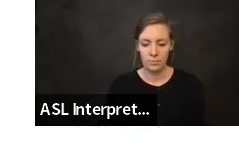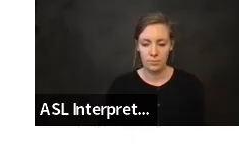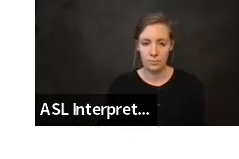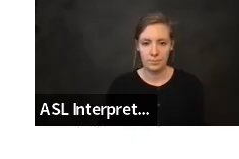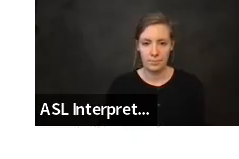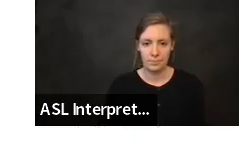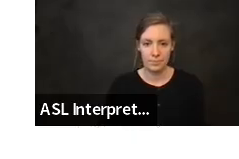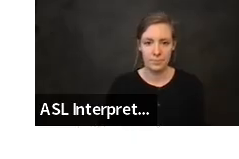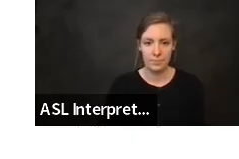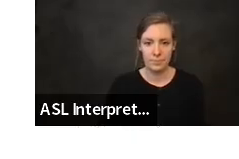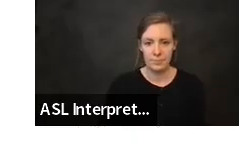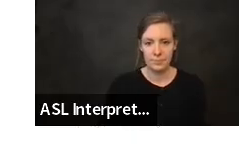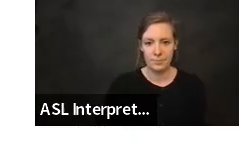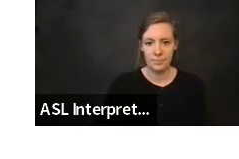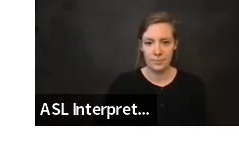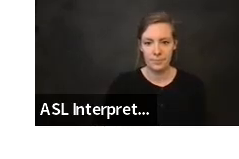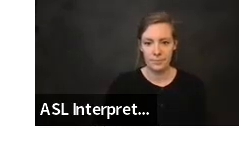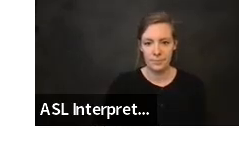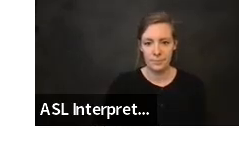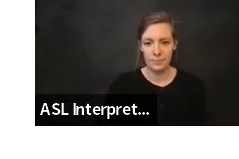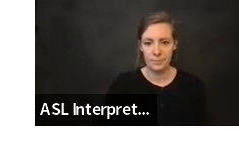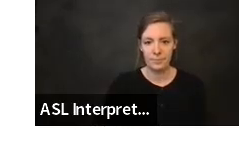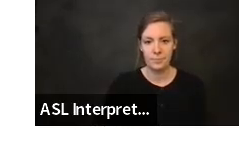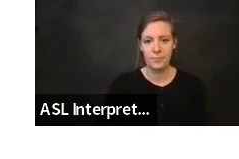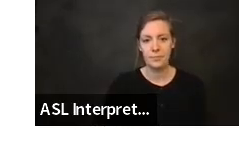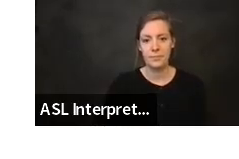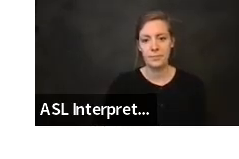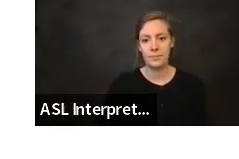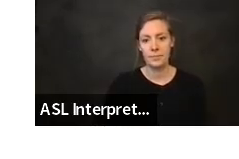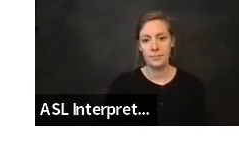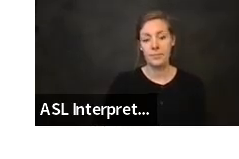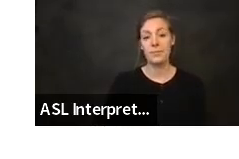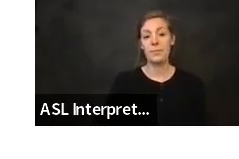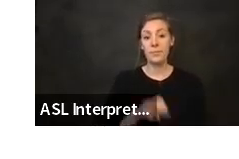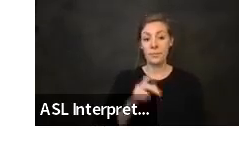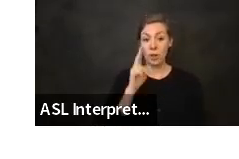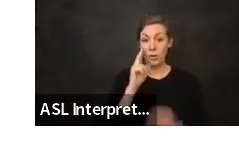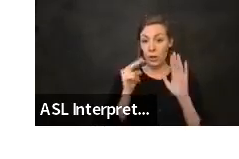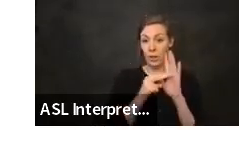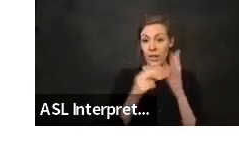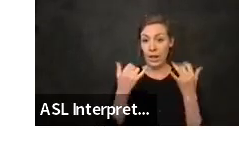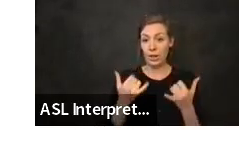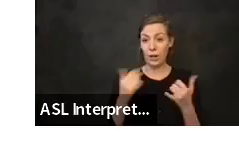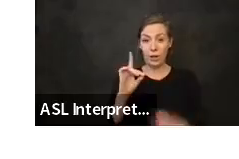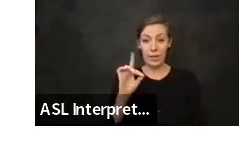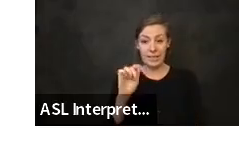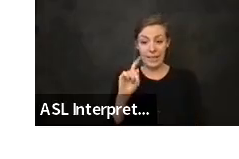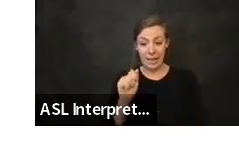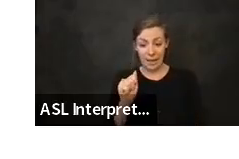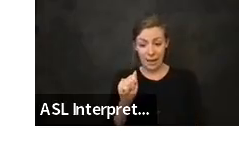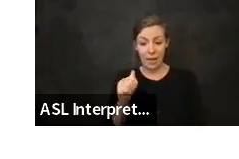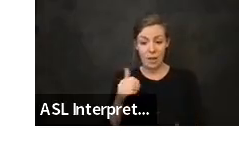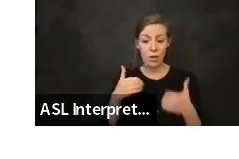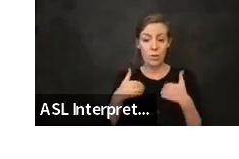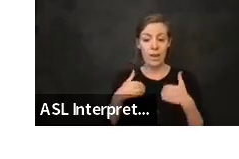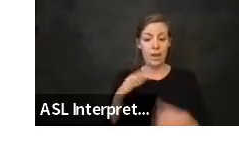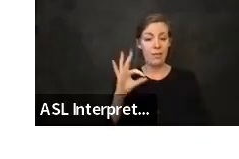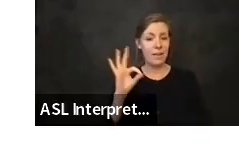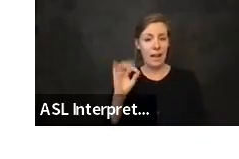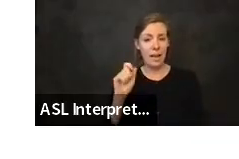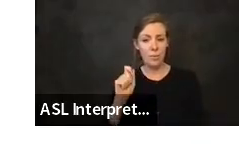Okay, so looking at our current data, as of today, we have 9.5 new